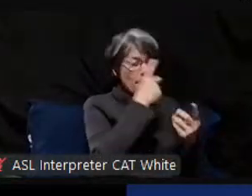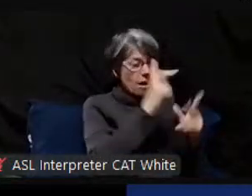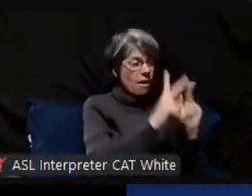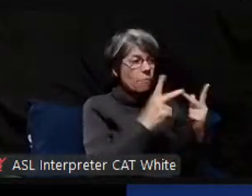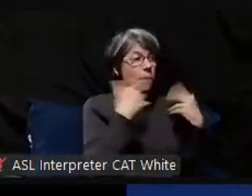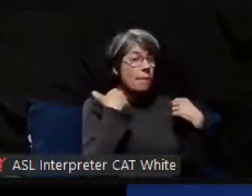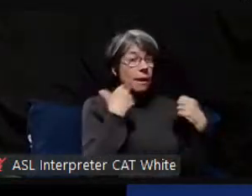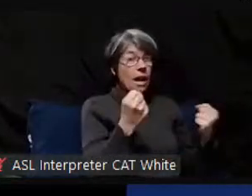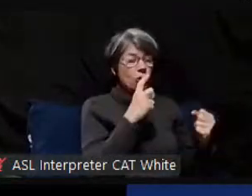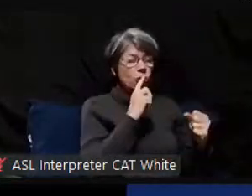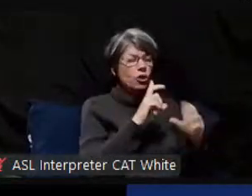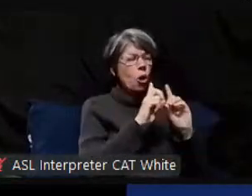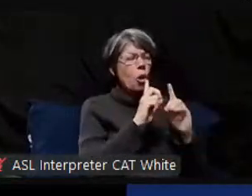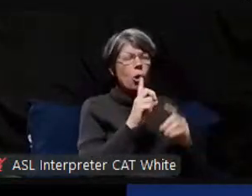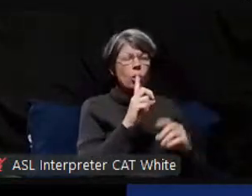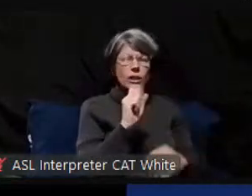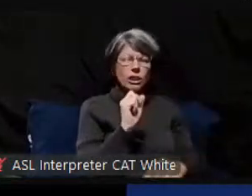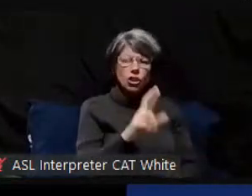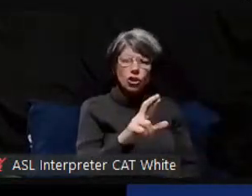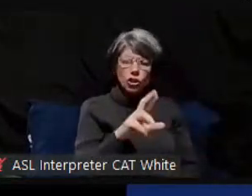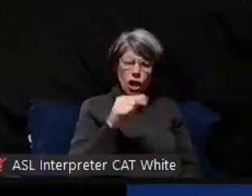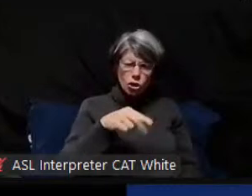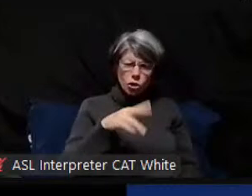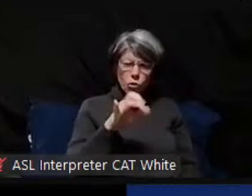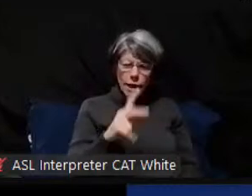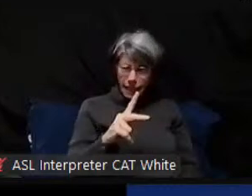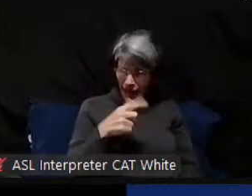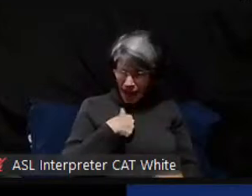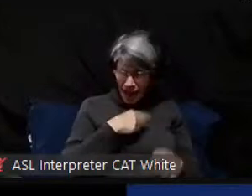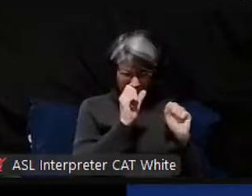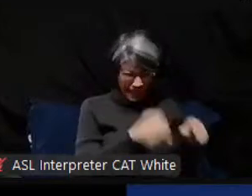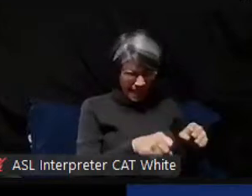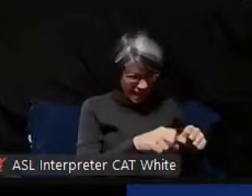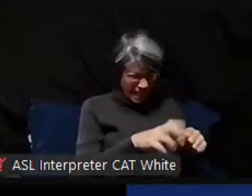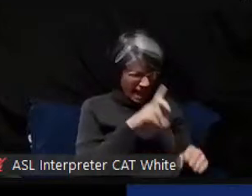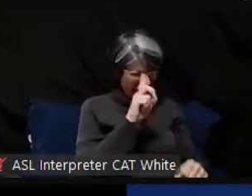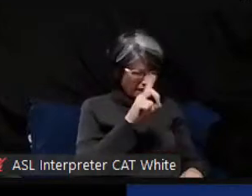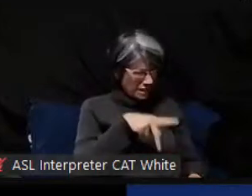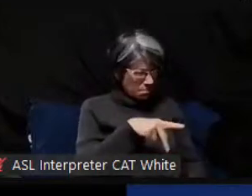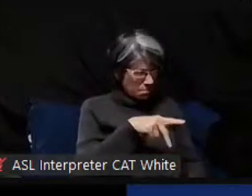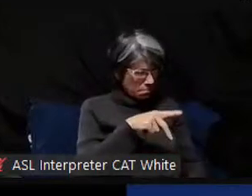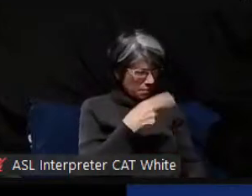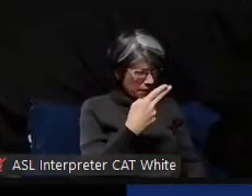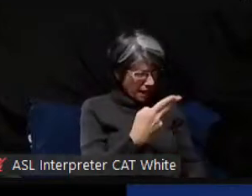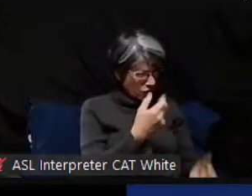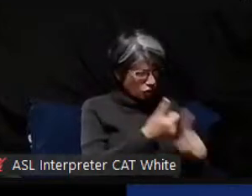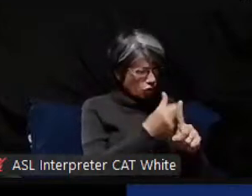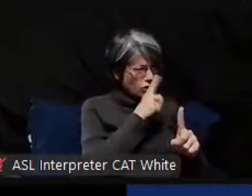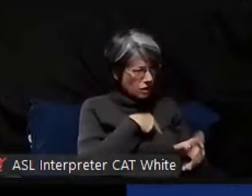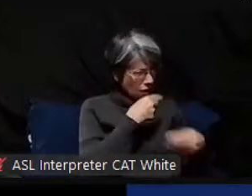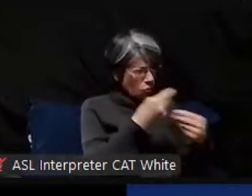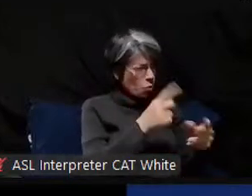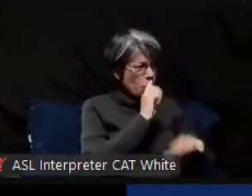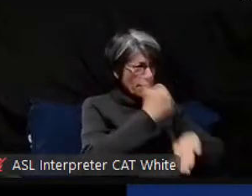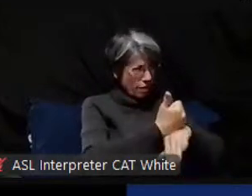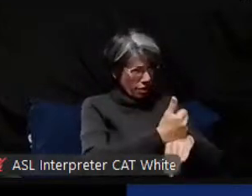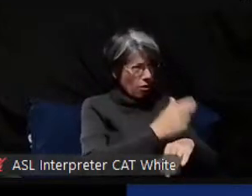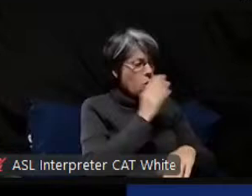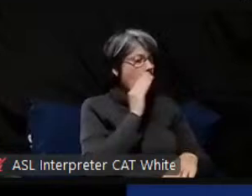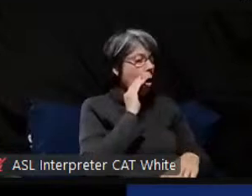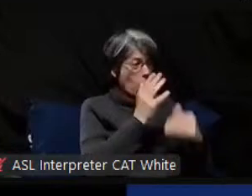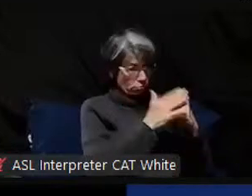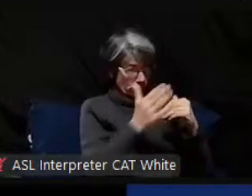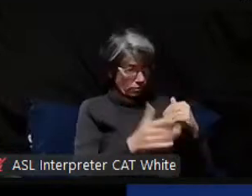Health. So Dr. Quick, that one is, can the Department of Public Health advise the residents with standing homes adjacent